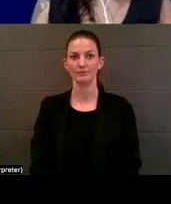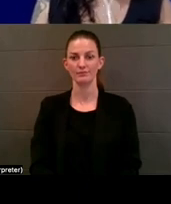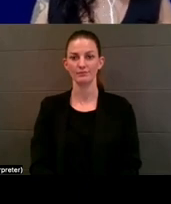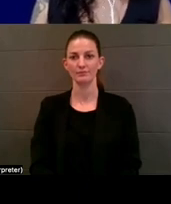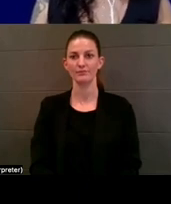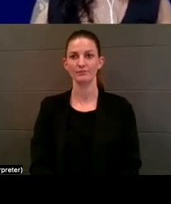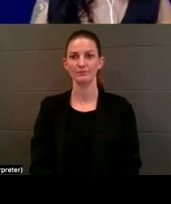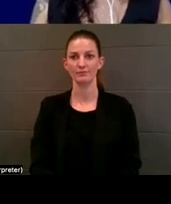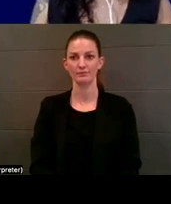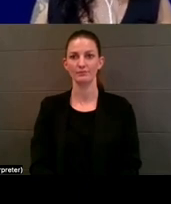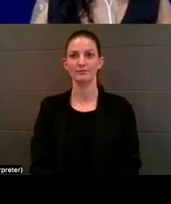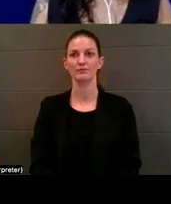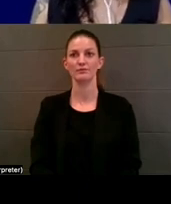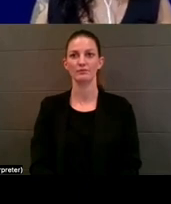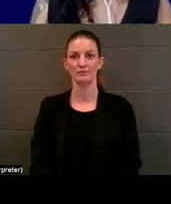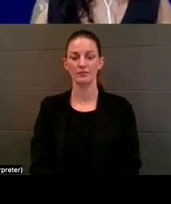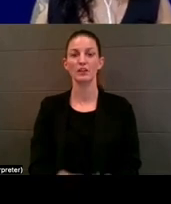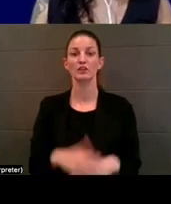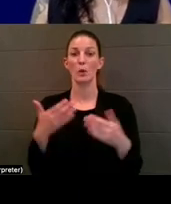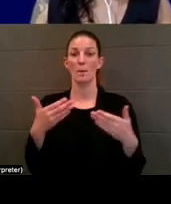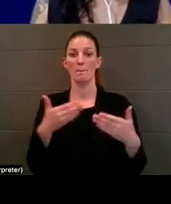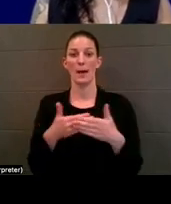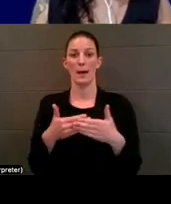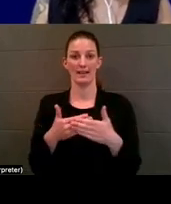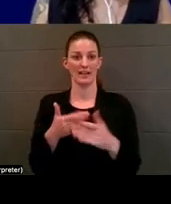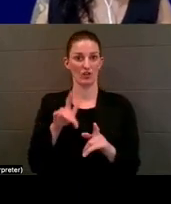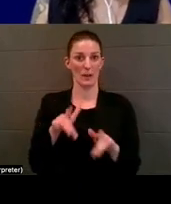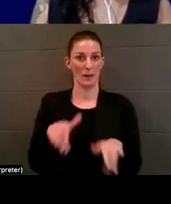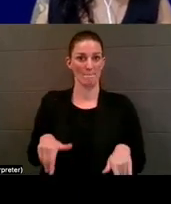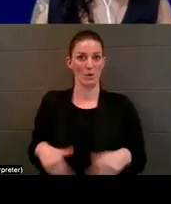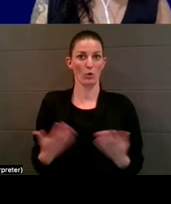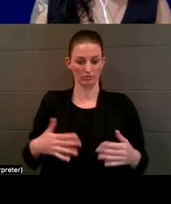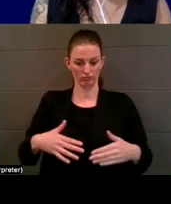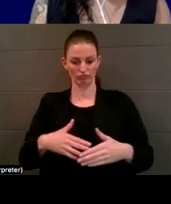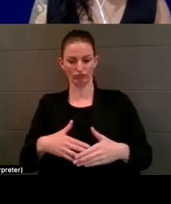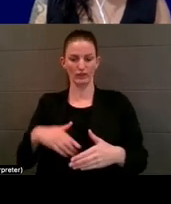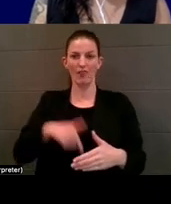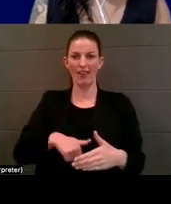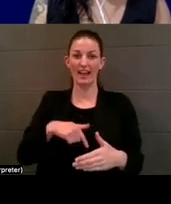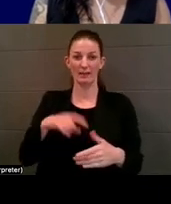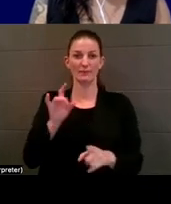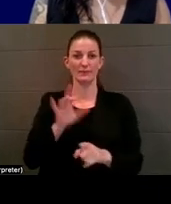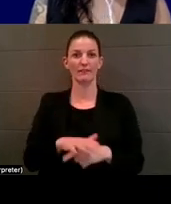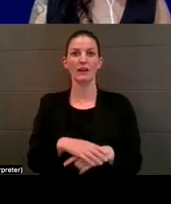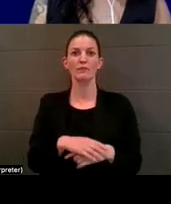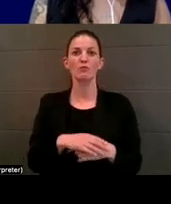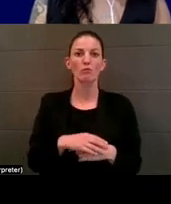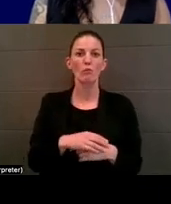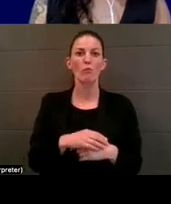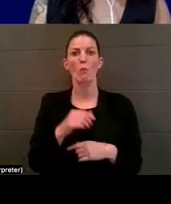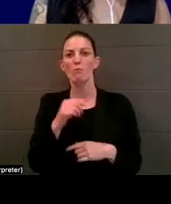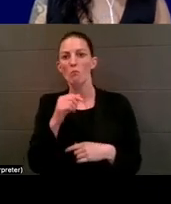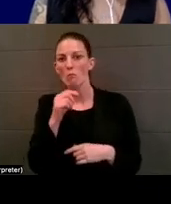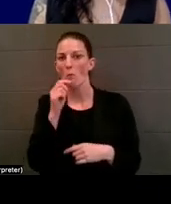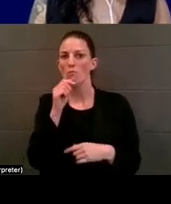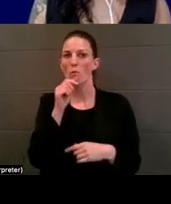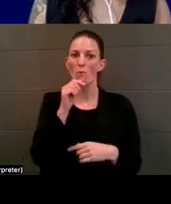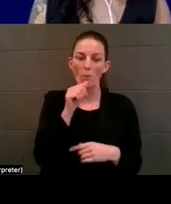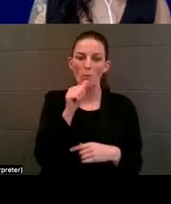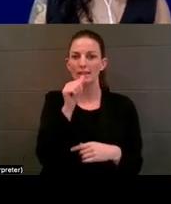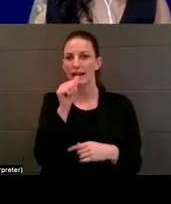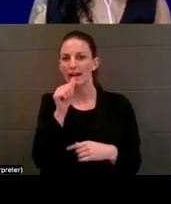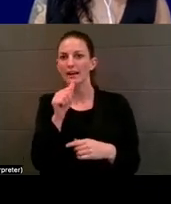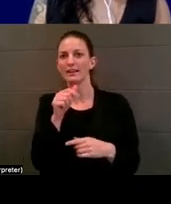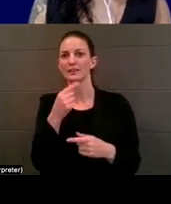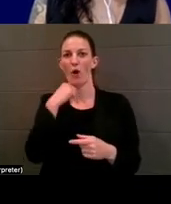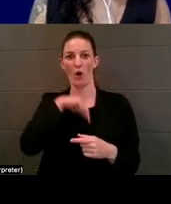So even before a baby is born, we know that they are sucking and swallowing inside their mothers in the womb. And